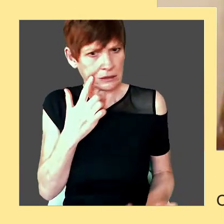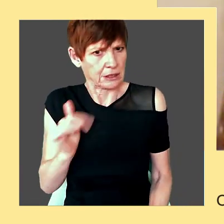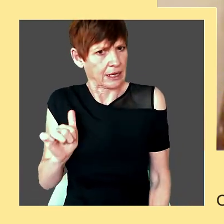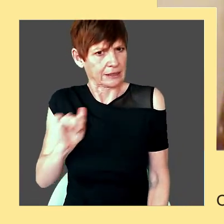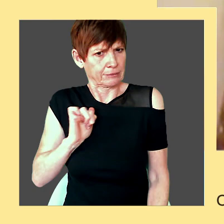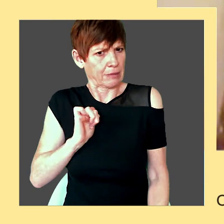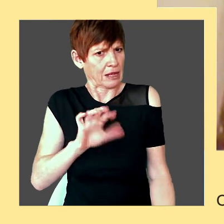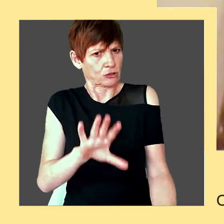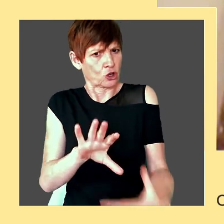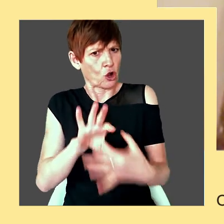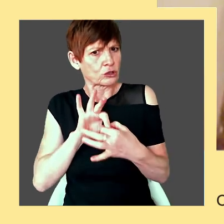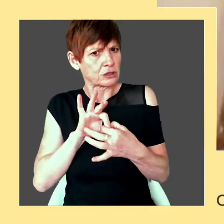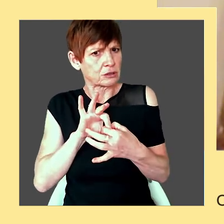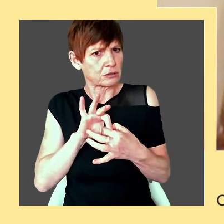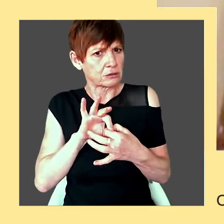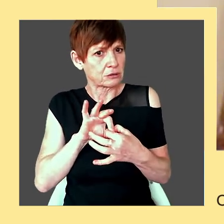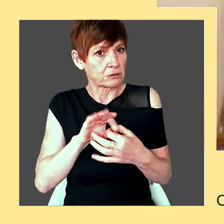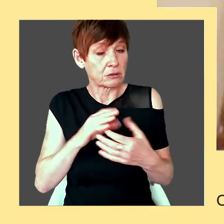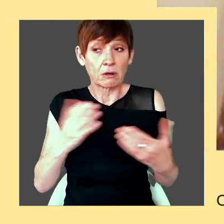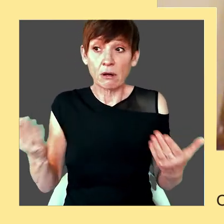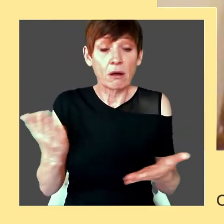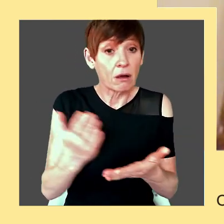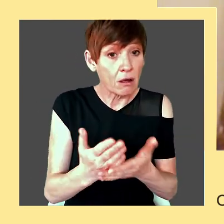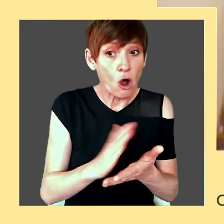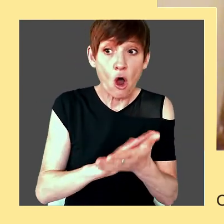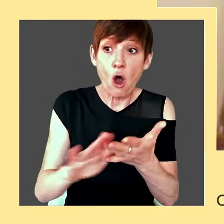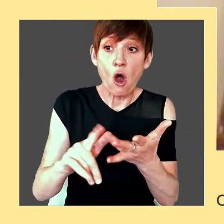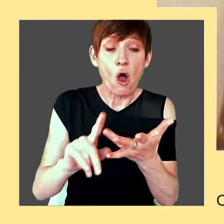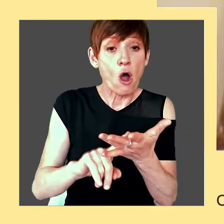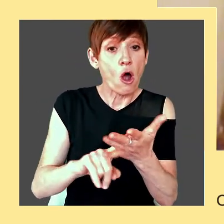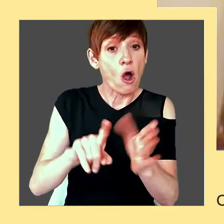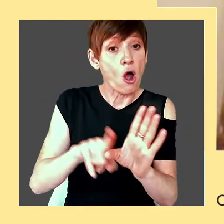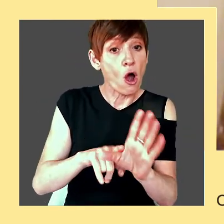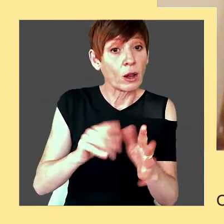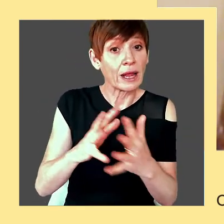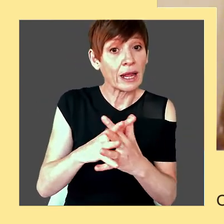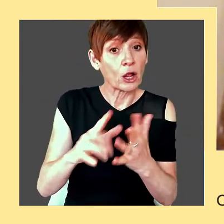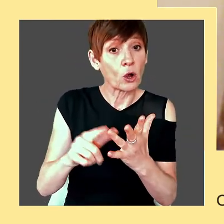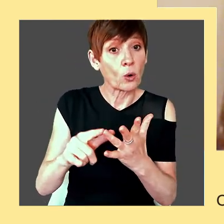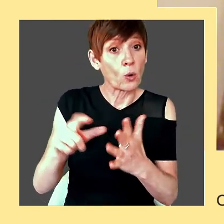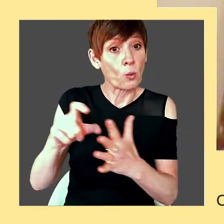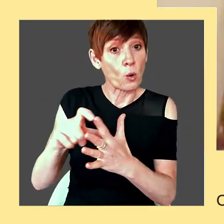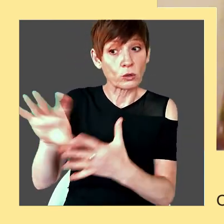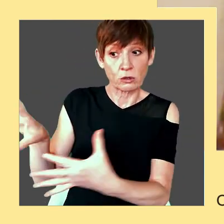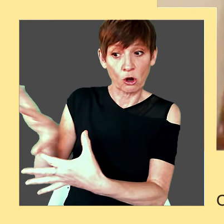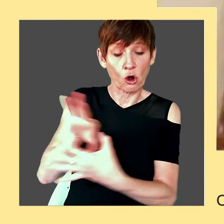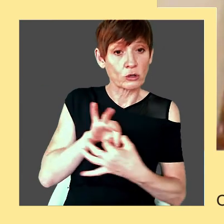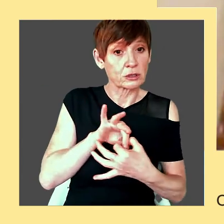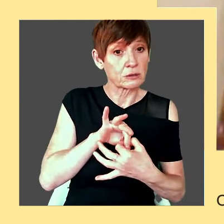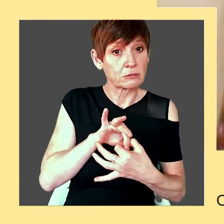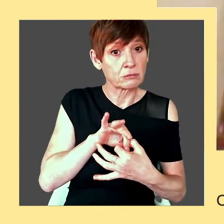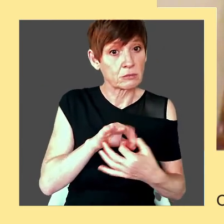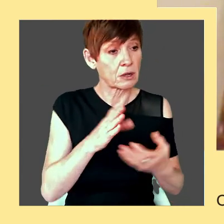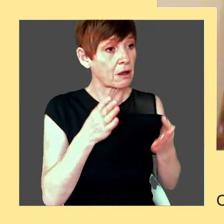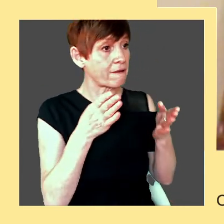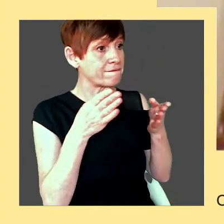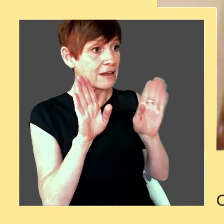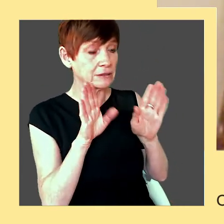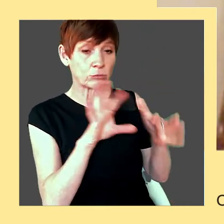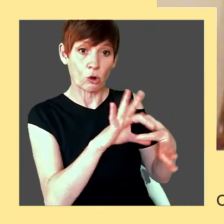For example, Hollywood contacted me, and or Facebook contacted me.